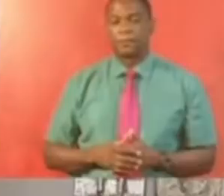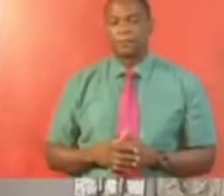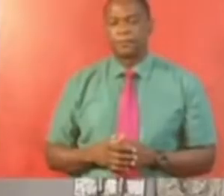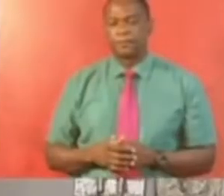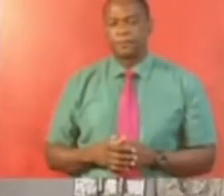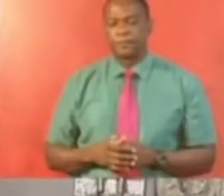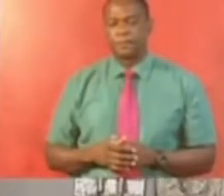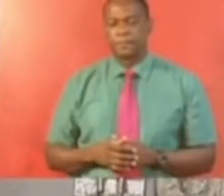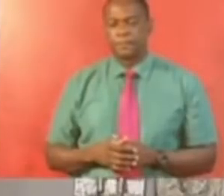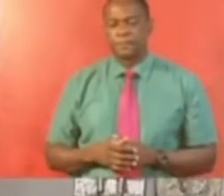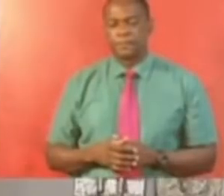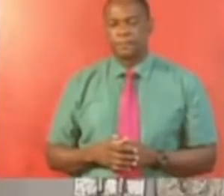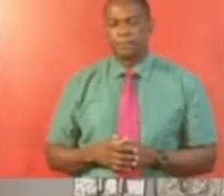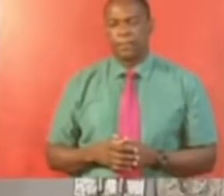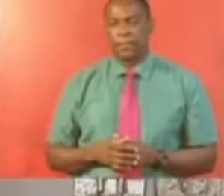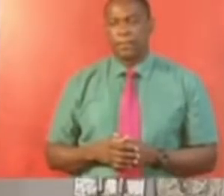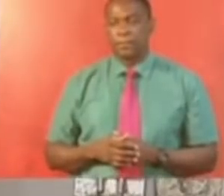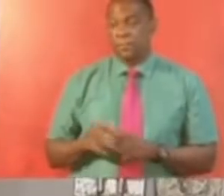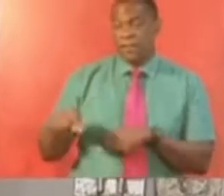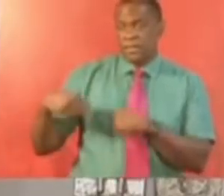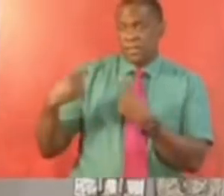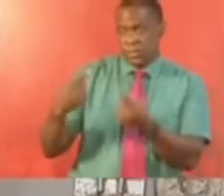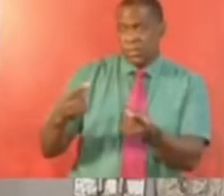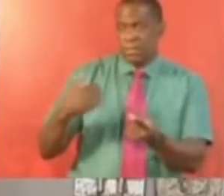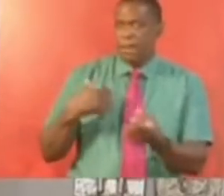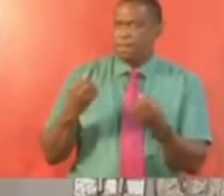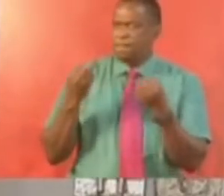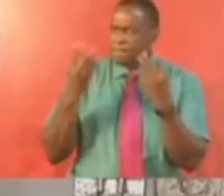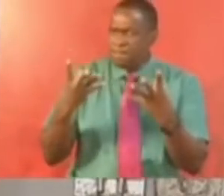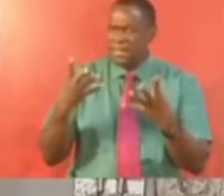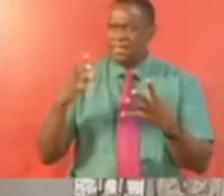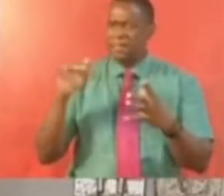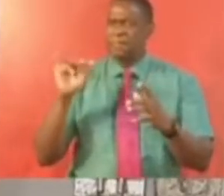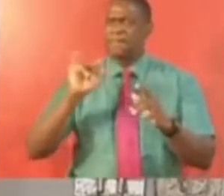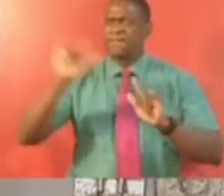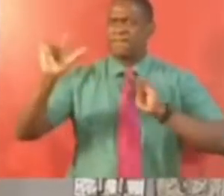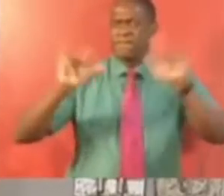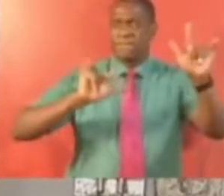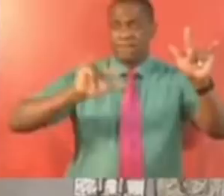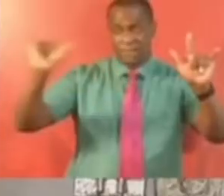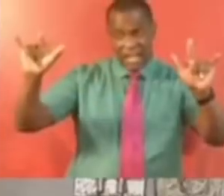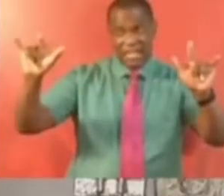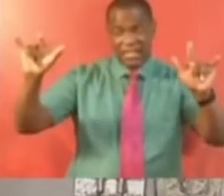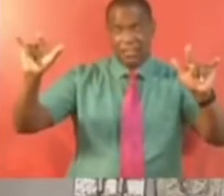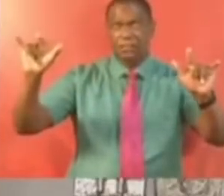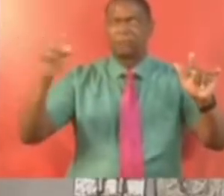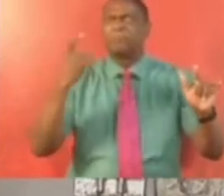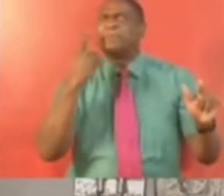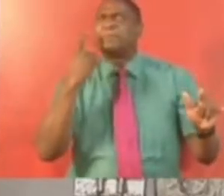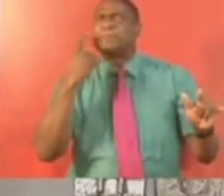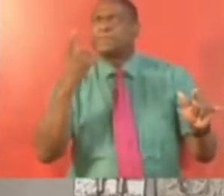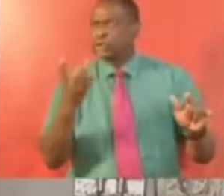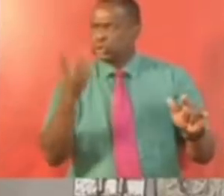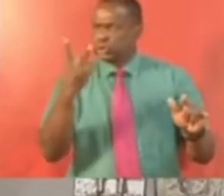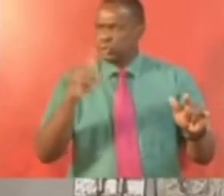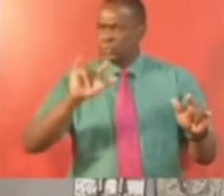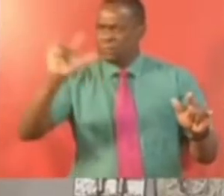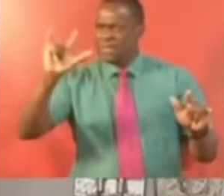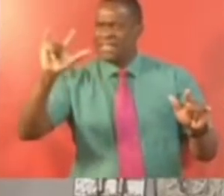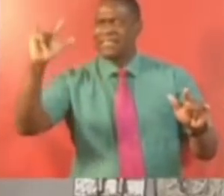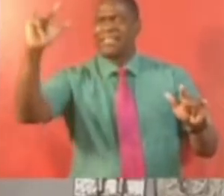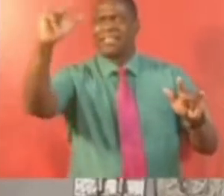There have been a number of flights. I mean, we've put on, I think it was week before last, we put on 2 flights to Barbados specifically